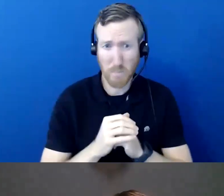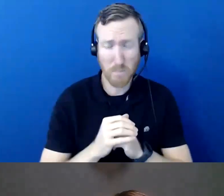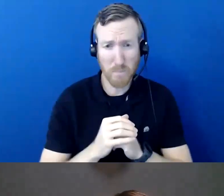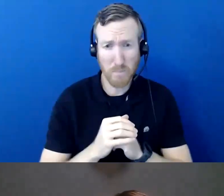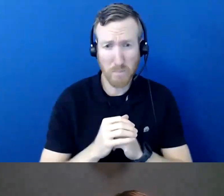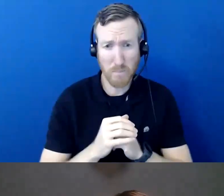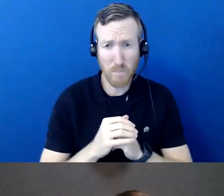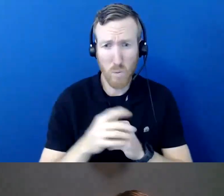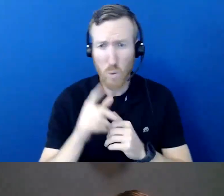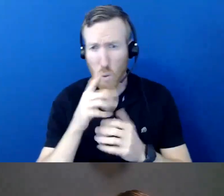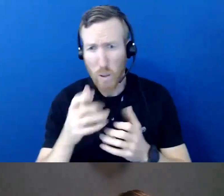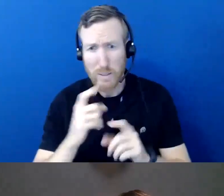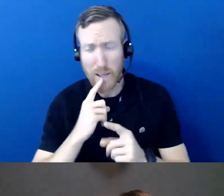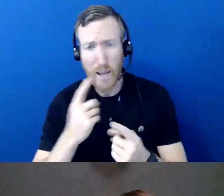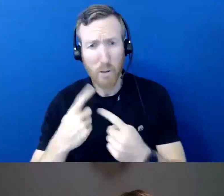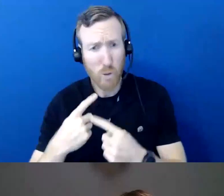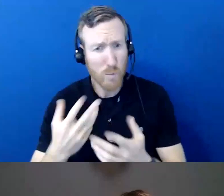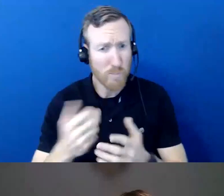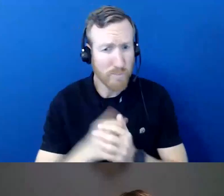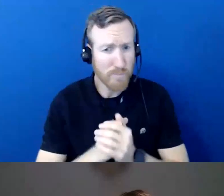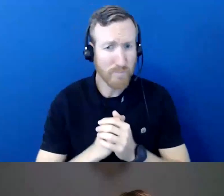Who wants to take this question?